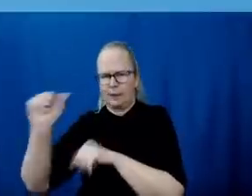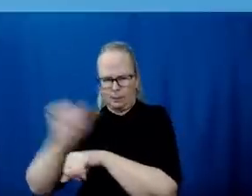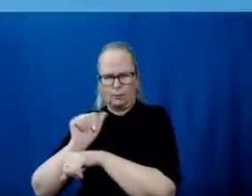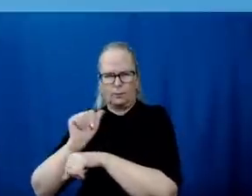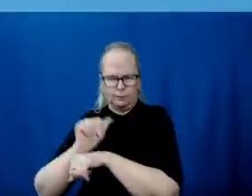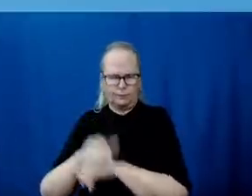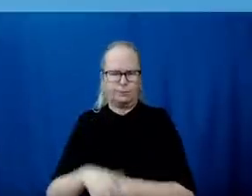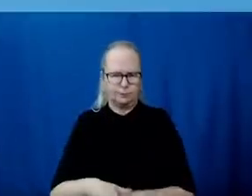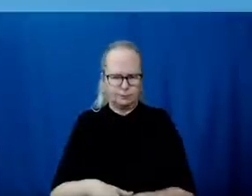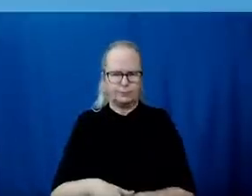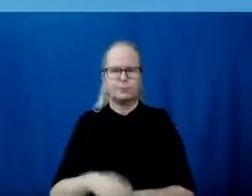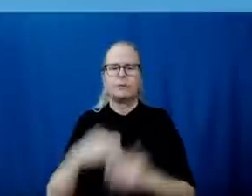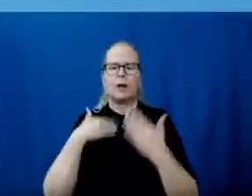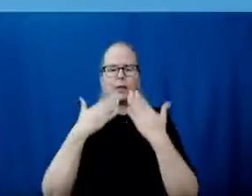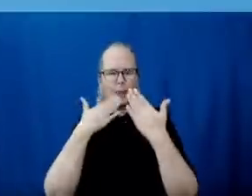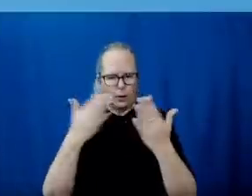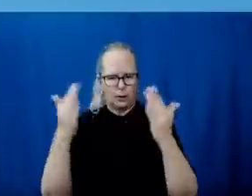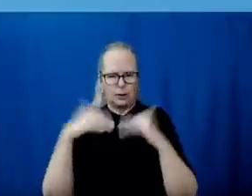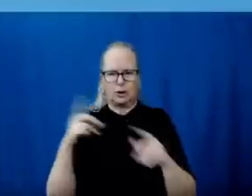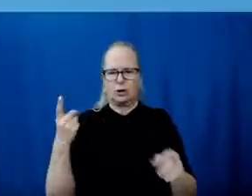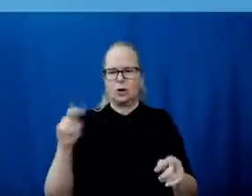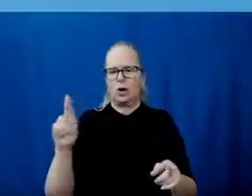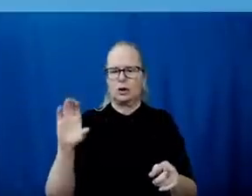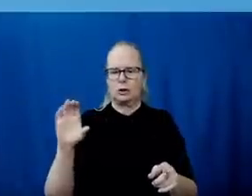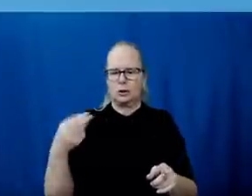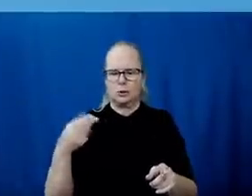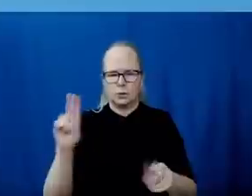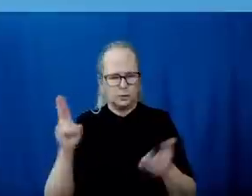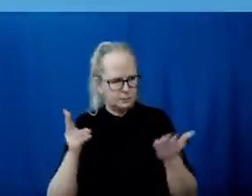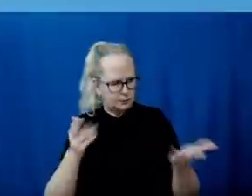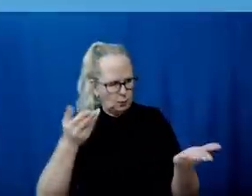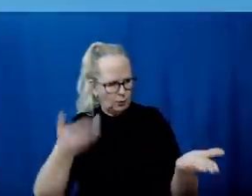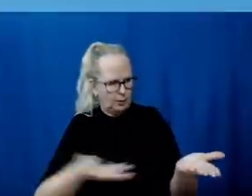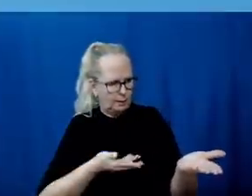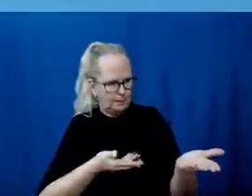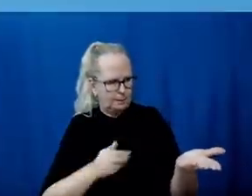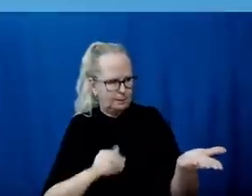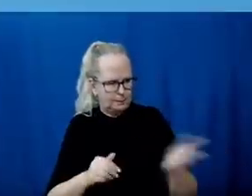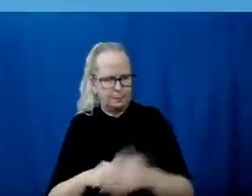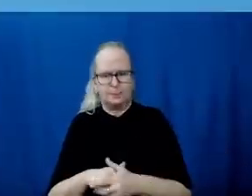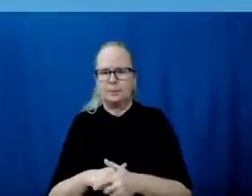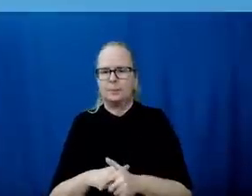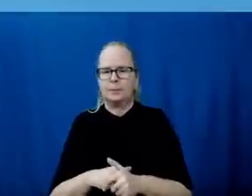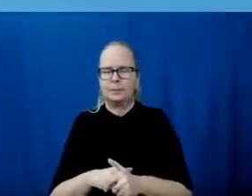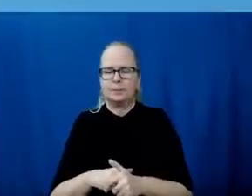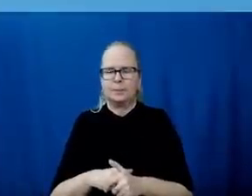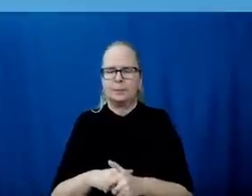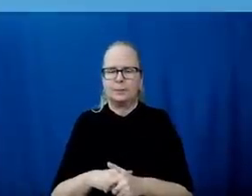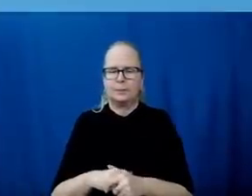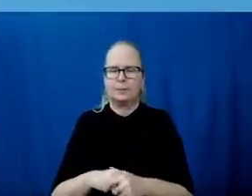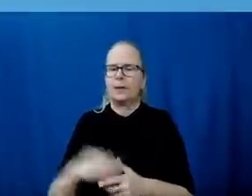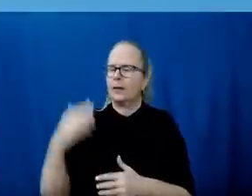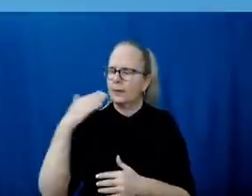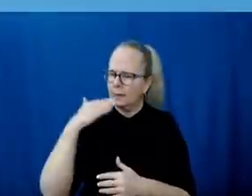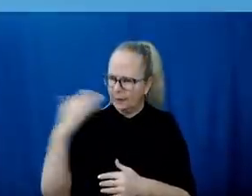Edmonton. Thank you so very much for that robust introduction. And Dr. Chu, how about you?